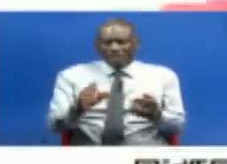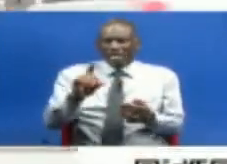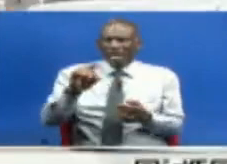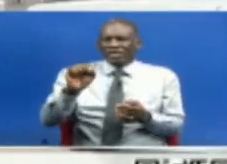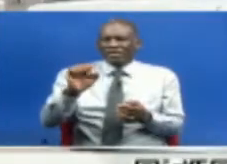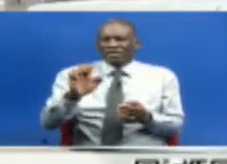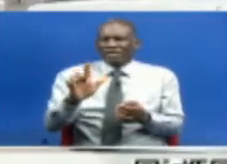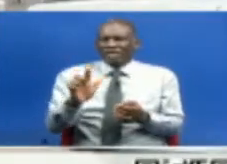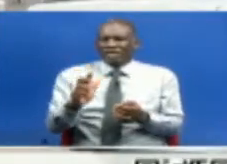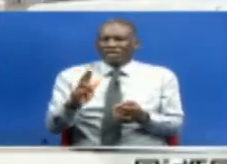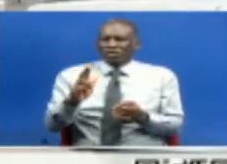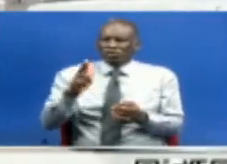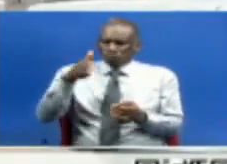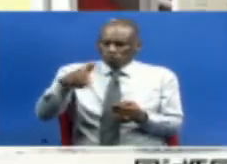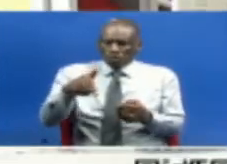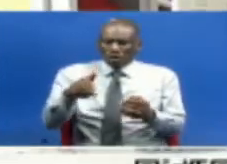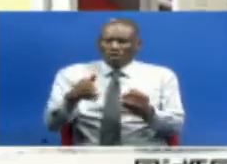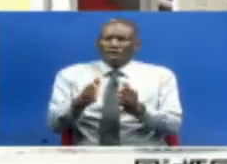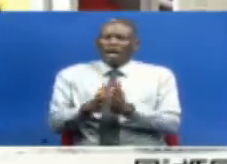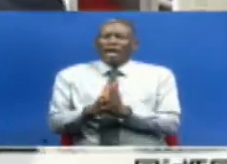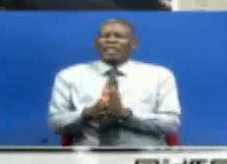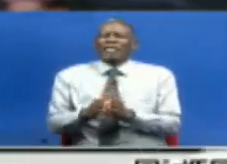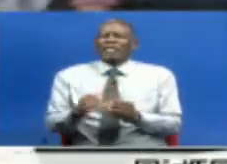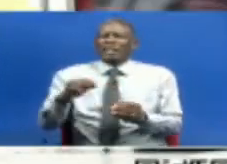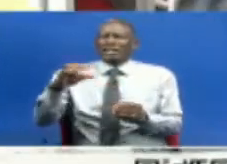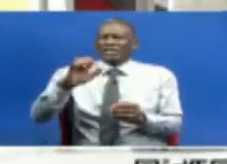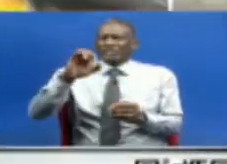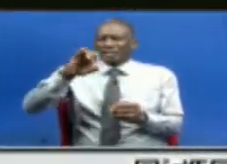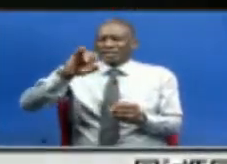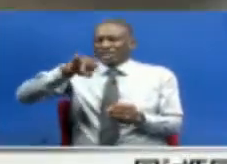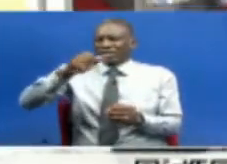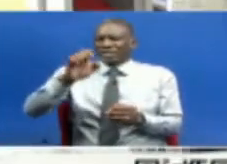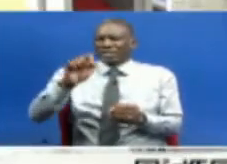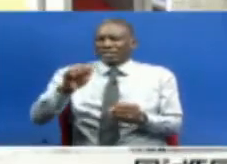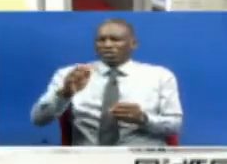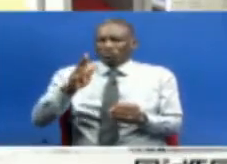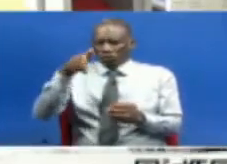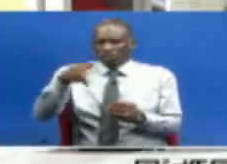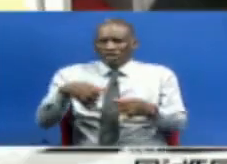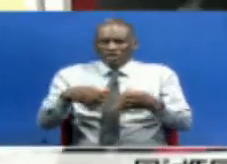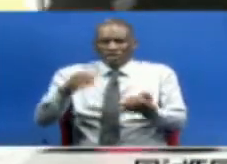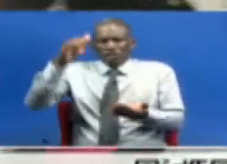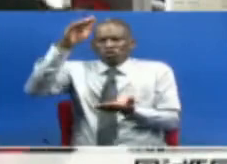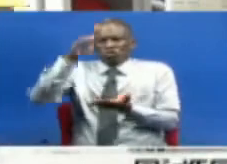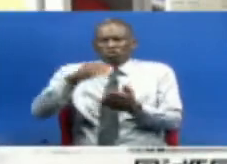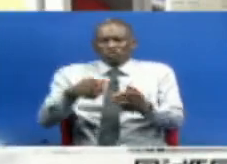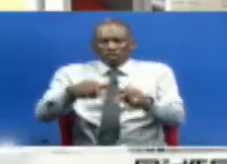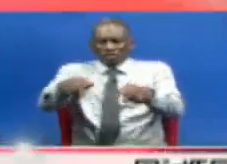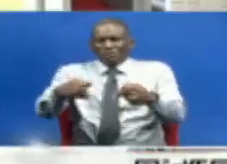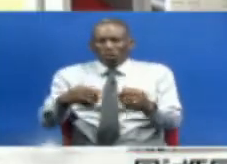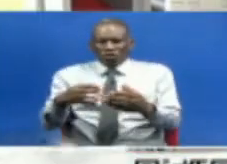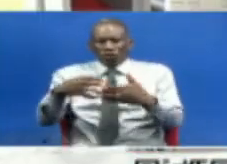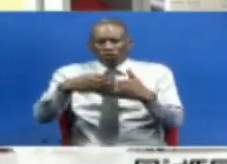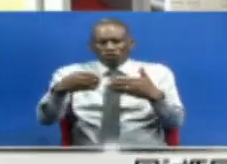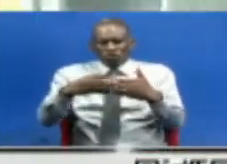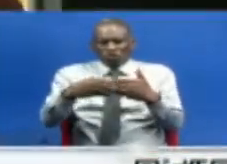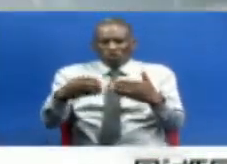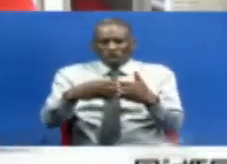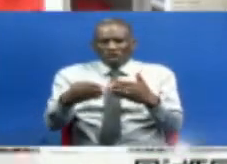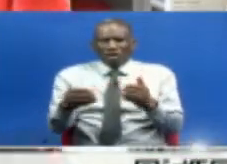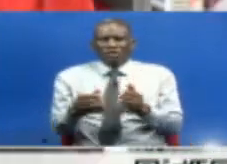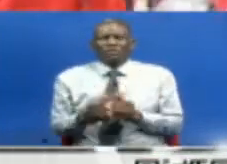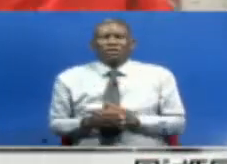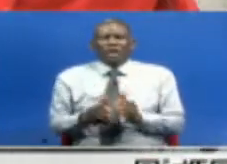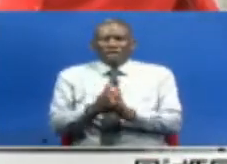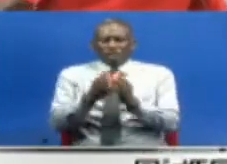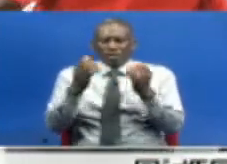fuel on credit in a deal the government said is meant to ease demand for the dollar and prop up the battered shilling.